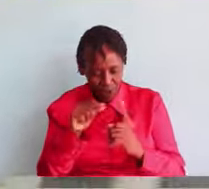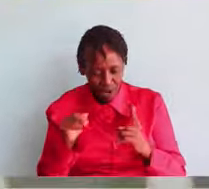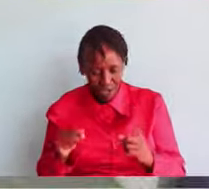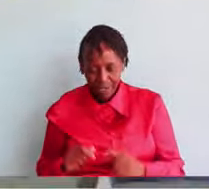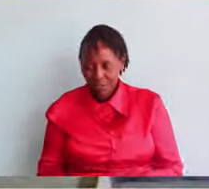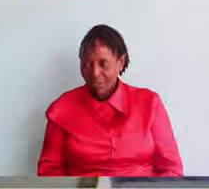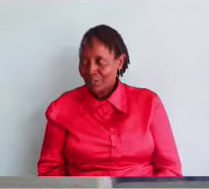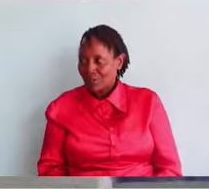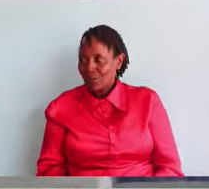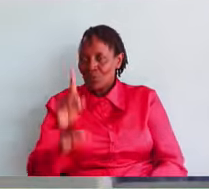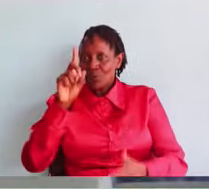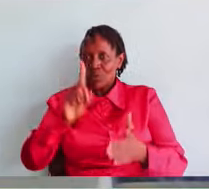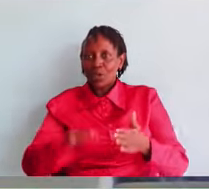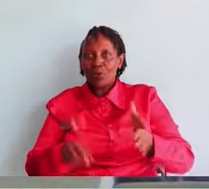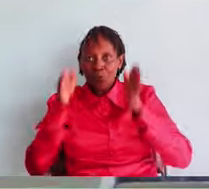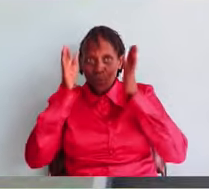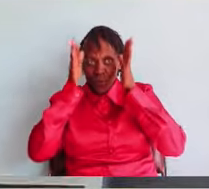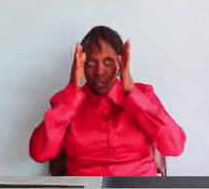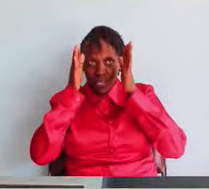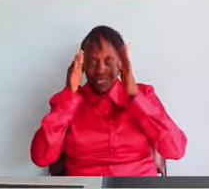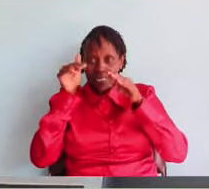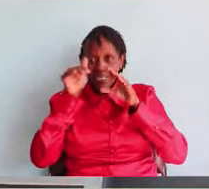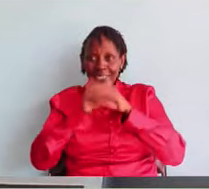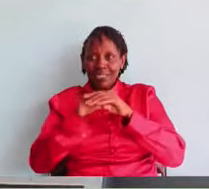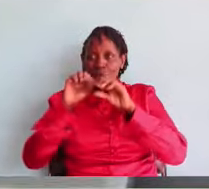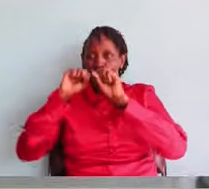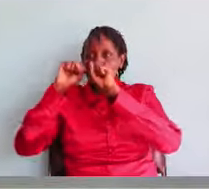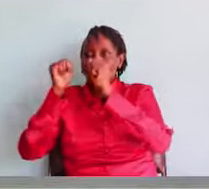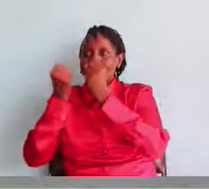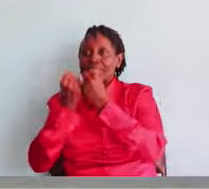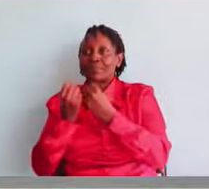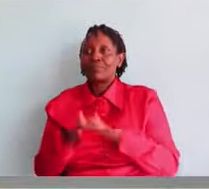are you devoted to in our community?